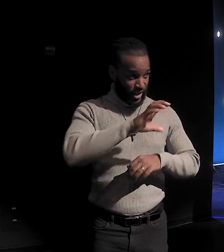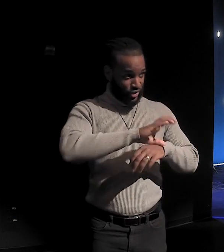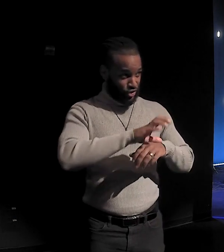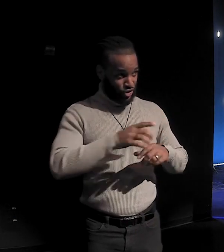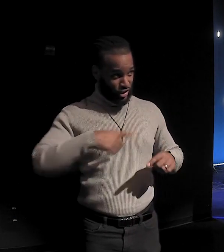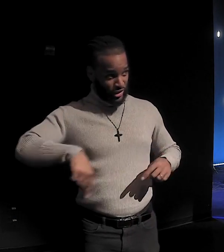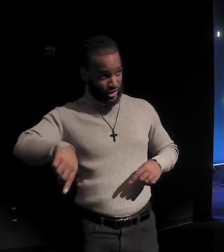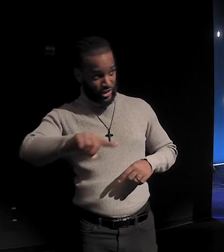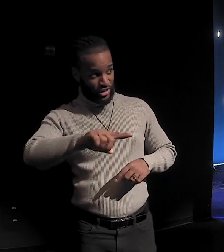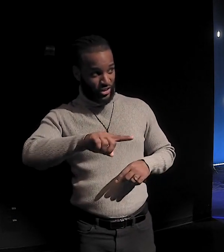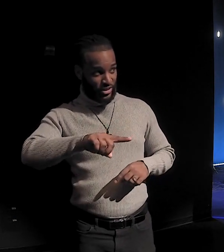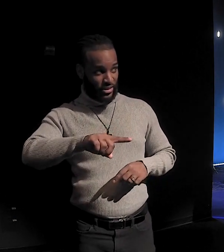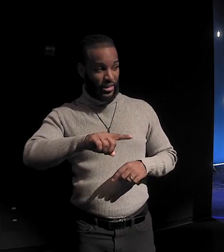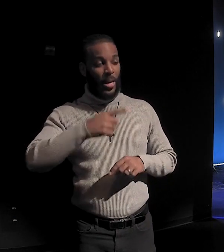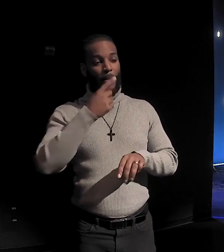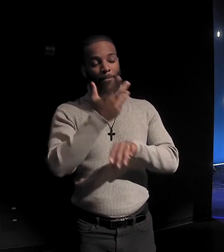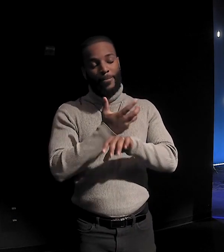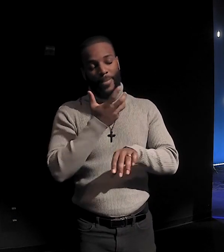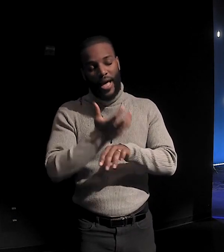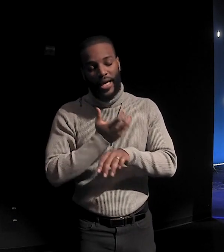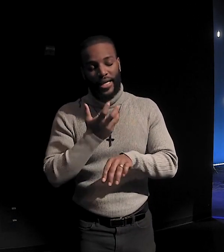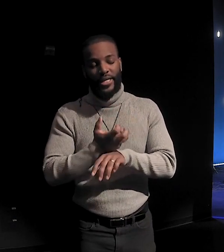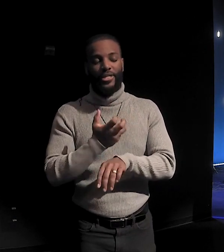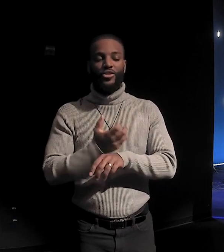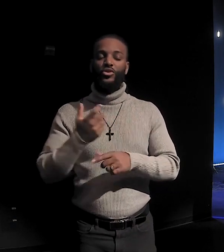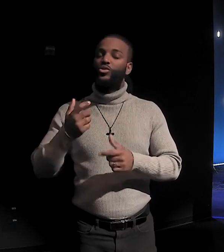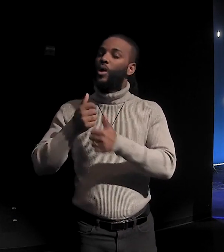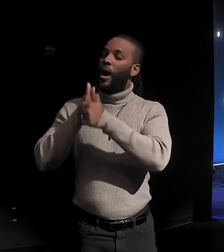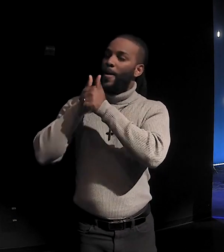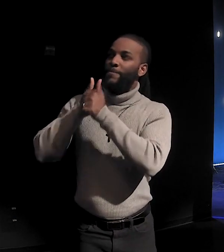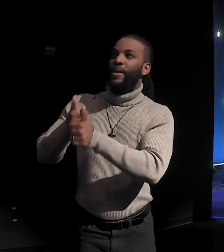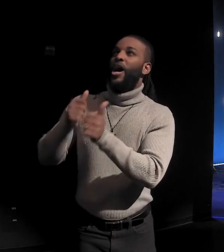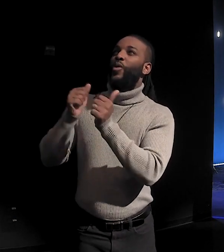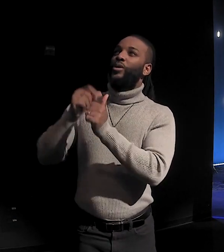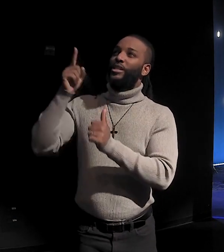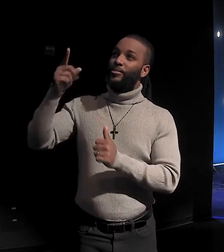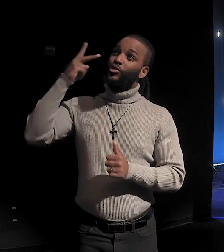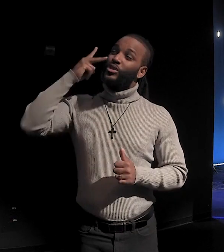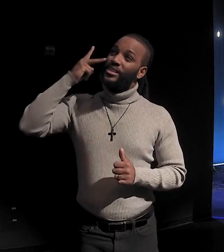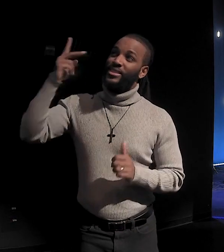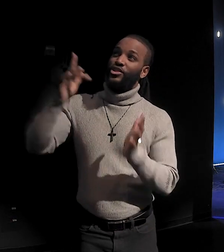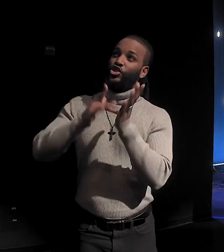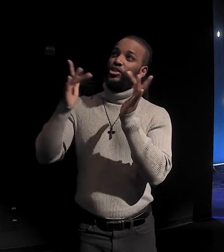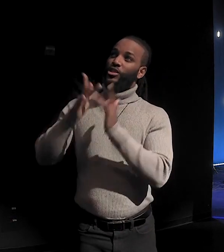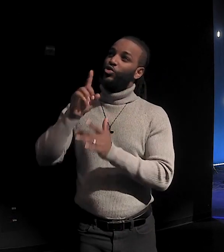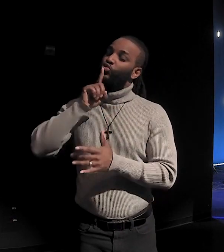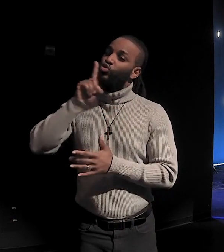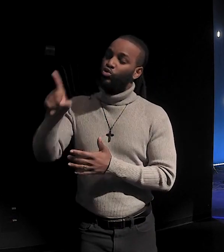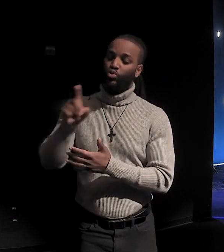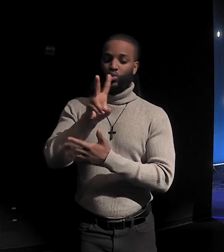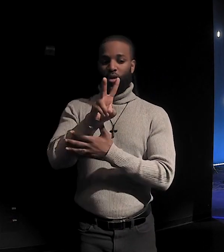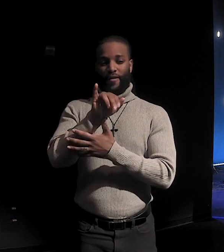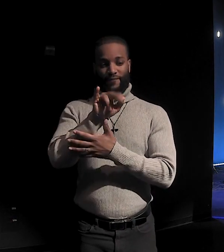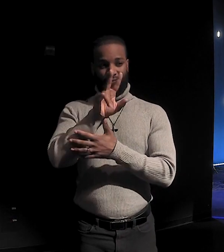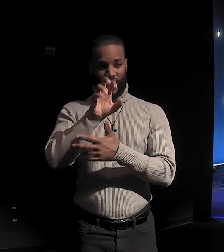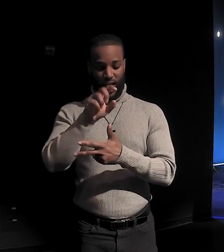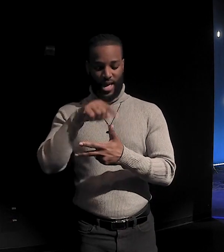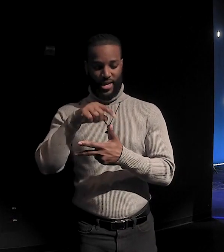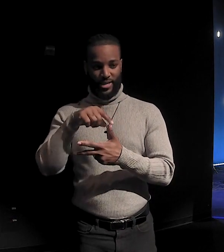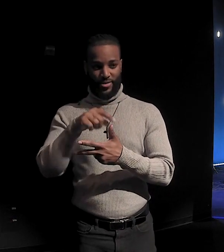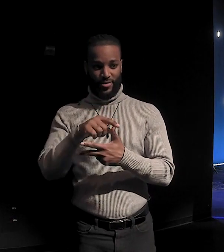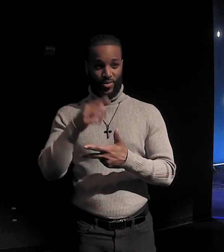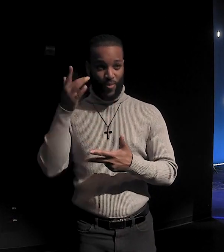begging us as a community to live out of a place of abiding, to see Jesus as our true vine and abide with Him as such, so